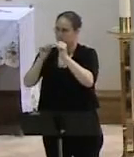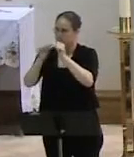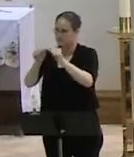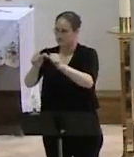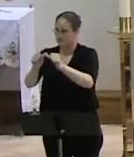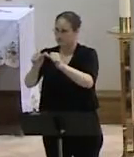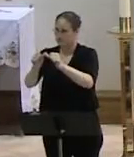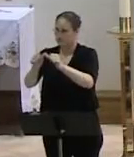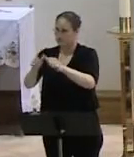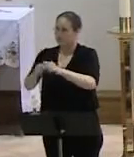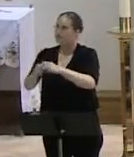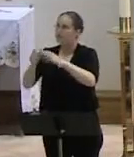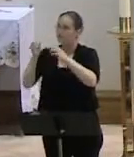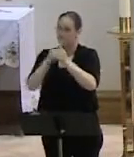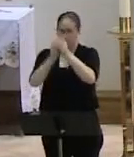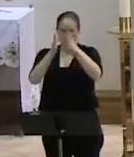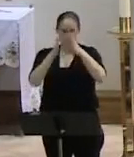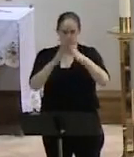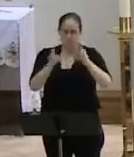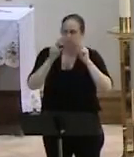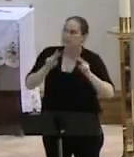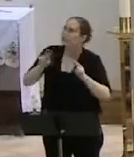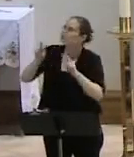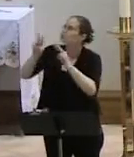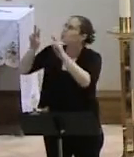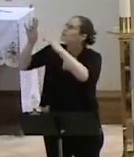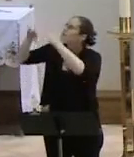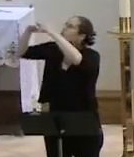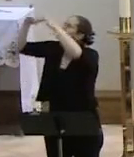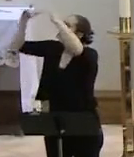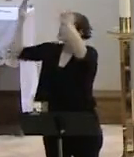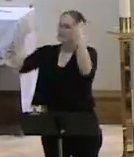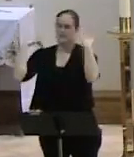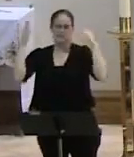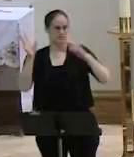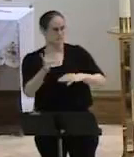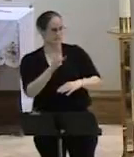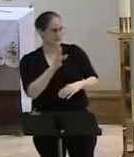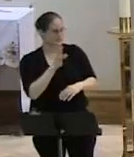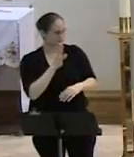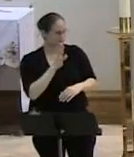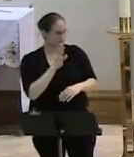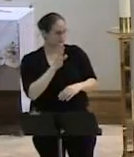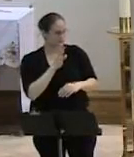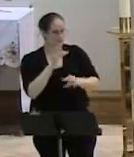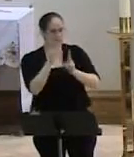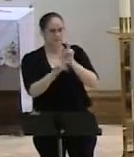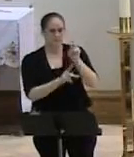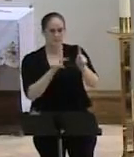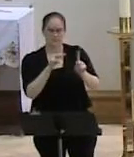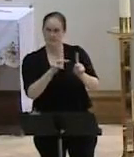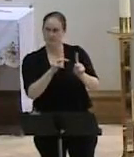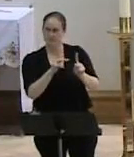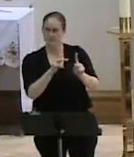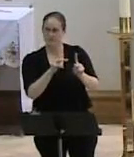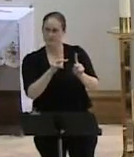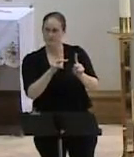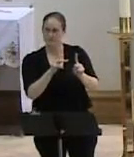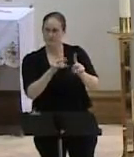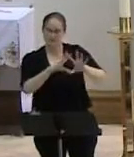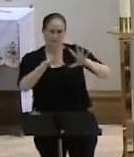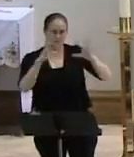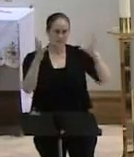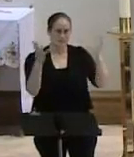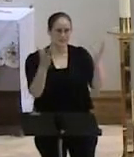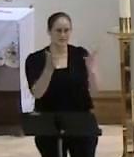the apostles looked up to the sky, the angels said, "Men and women of Galilee, this Jesus has